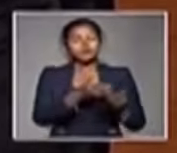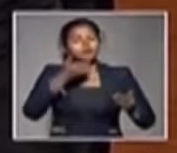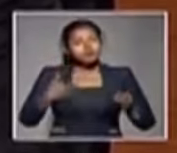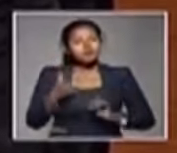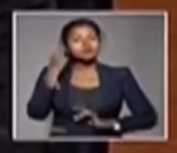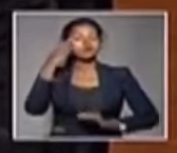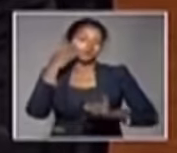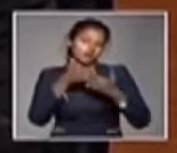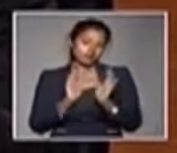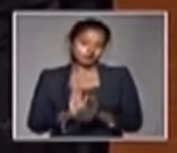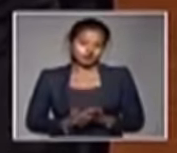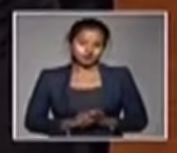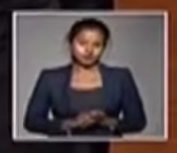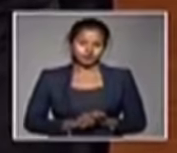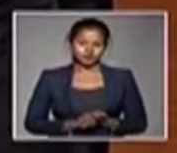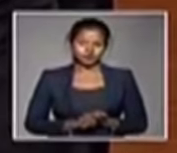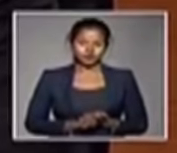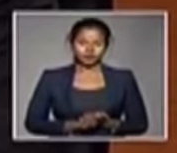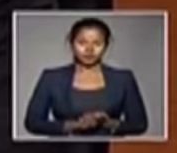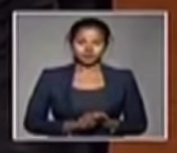decision.